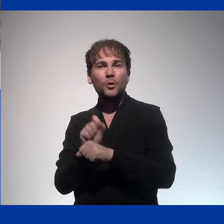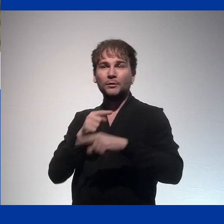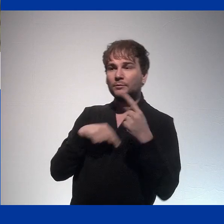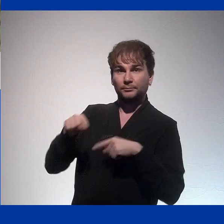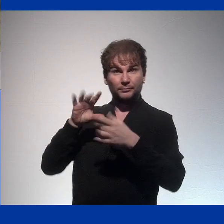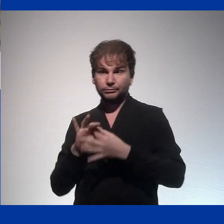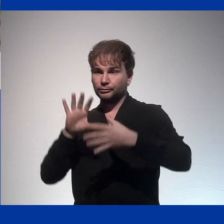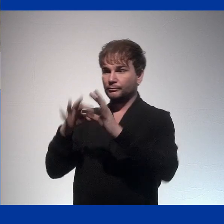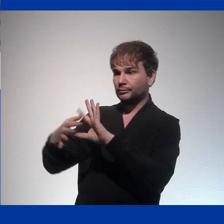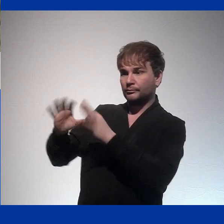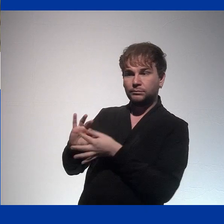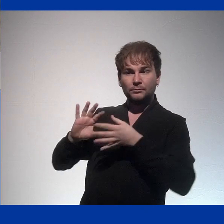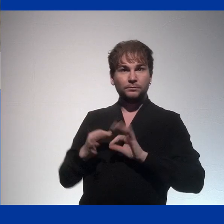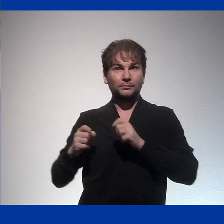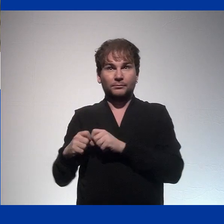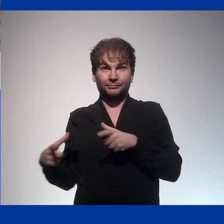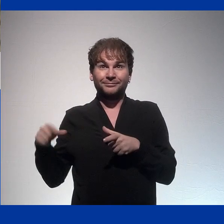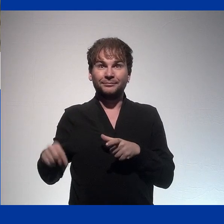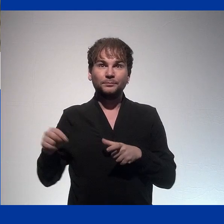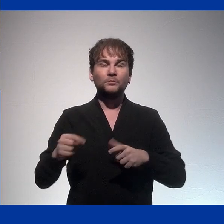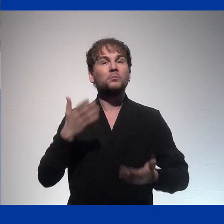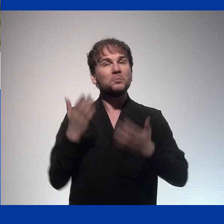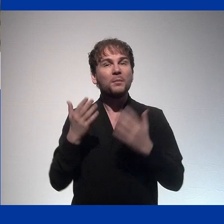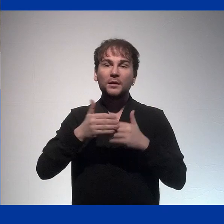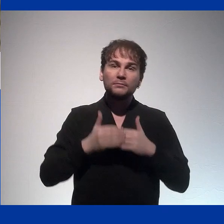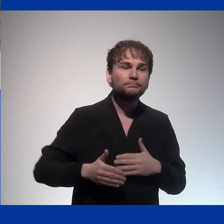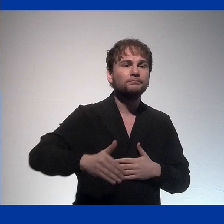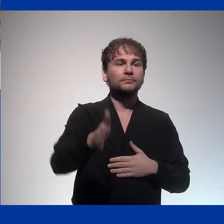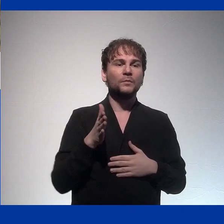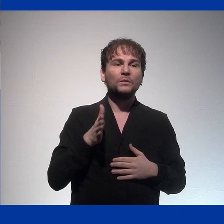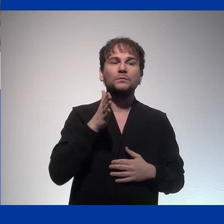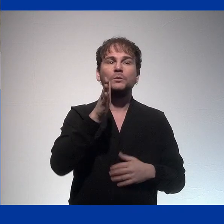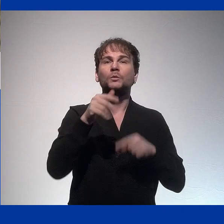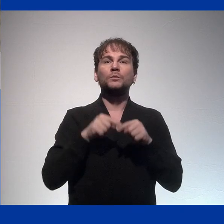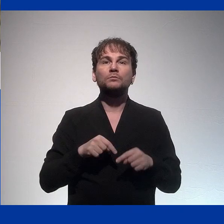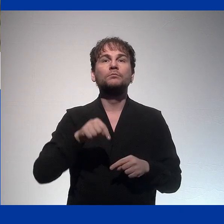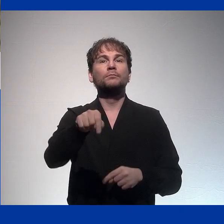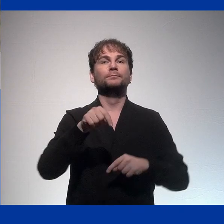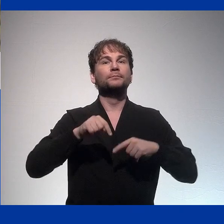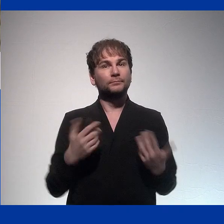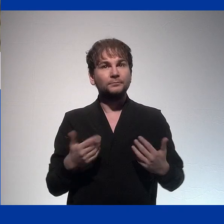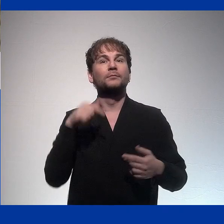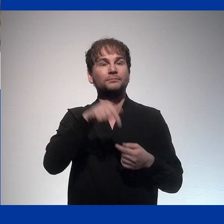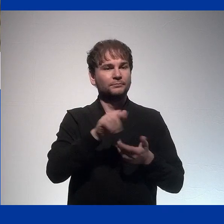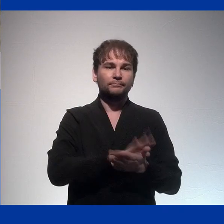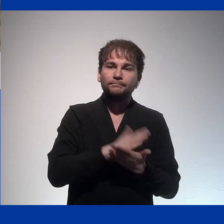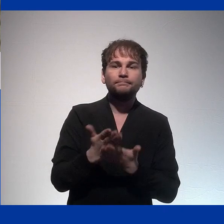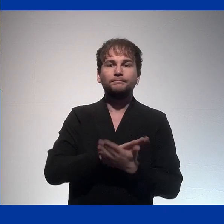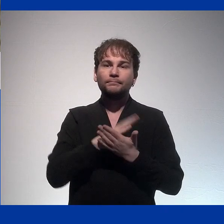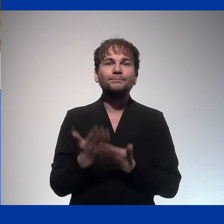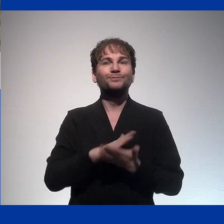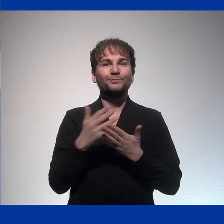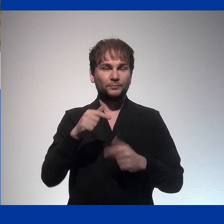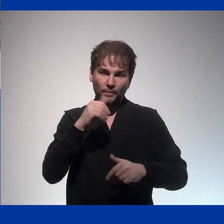active into including them in the youth work topics. And the third key area that is connected with